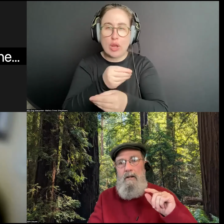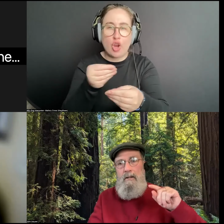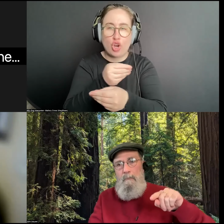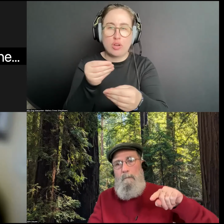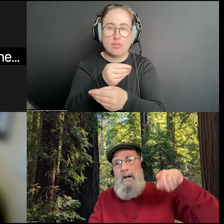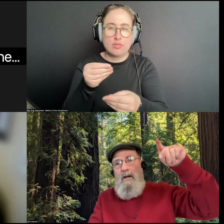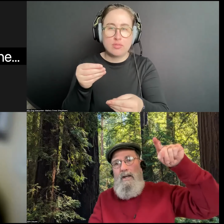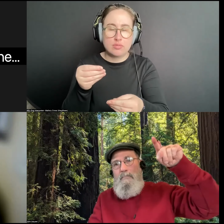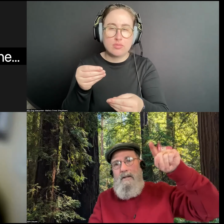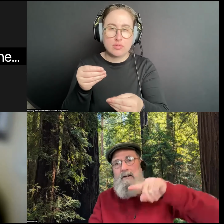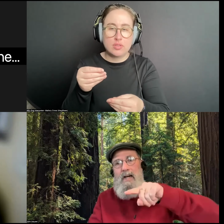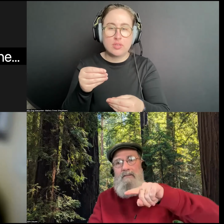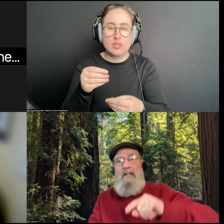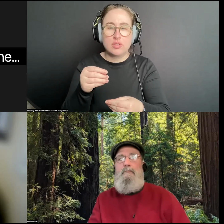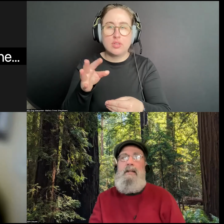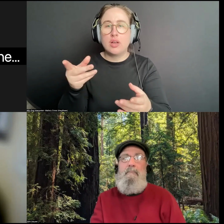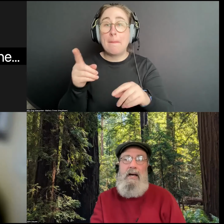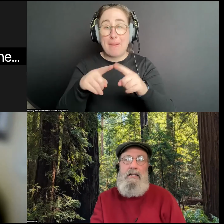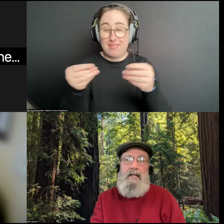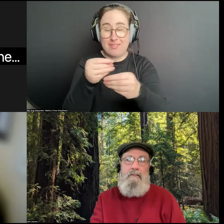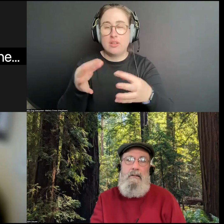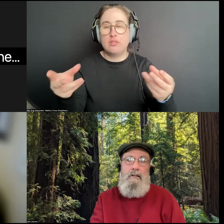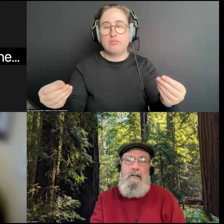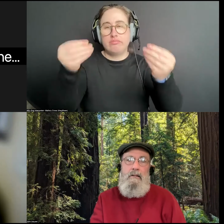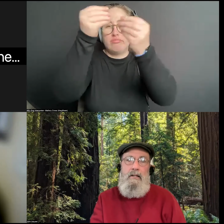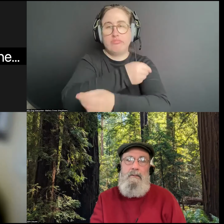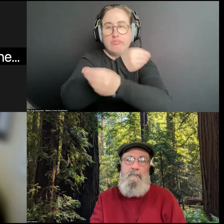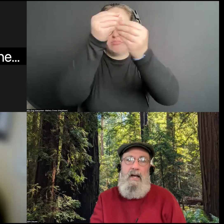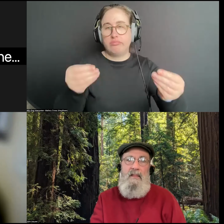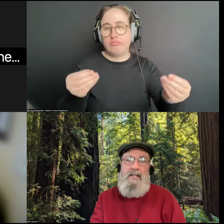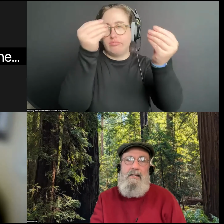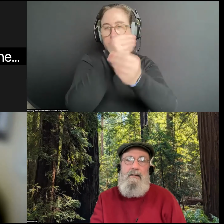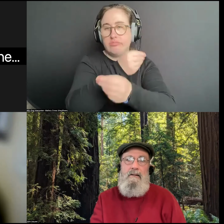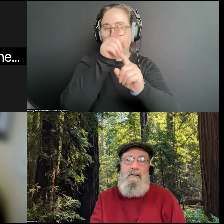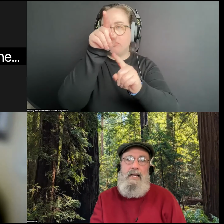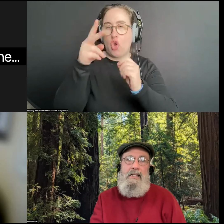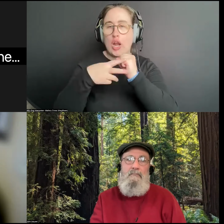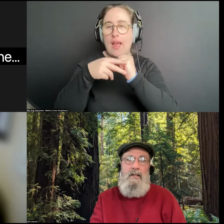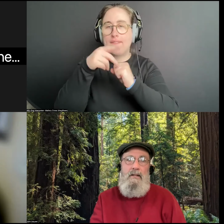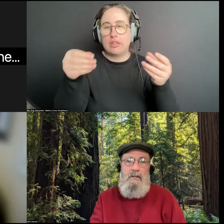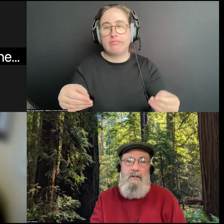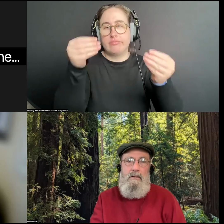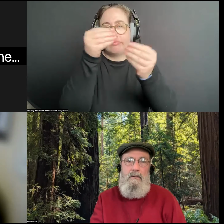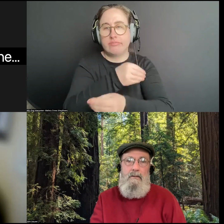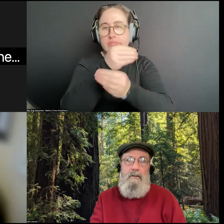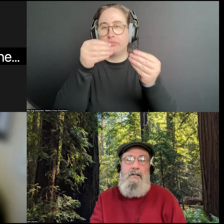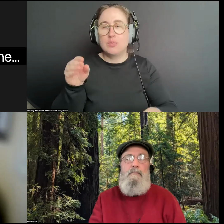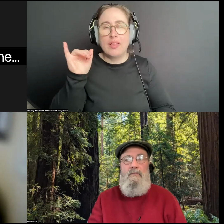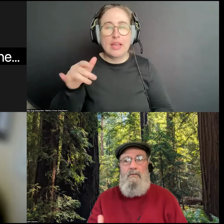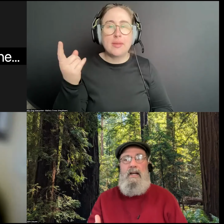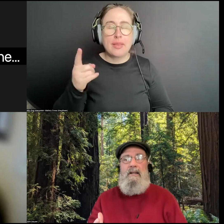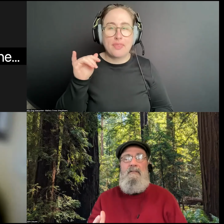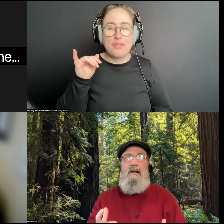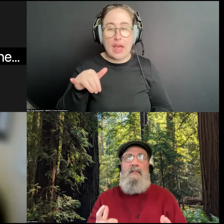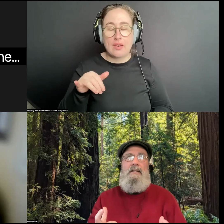center by going up to the archive and then bringing it back down. And that's something that's, in terms